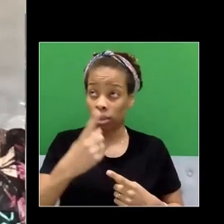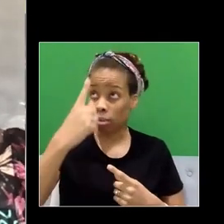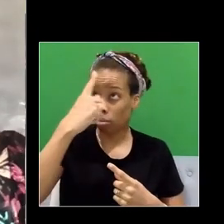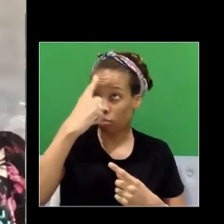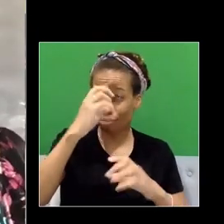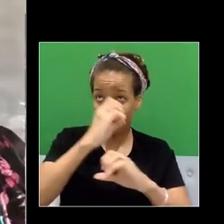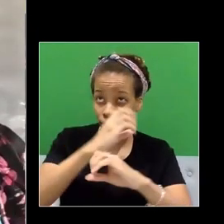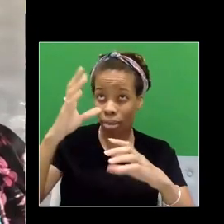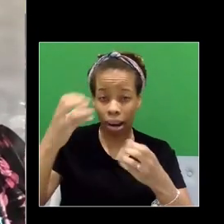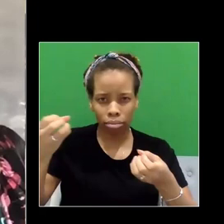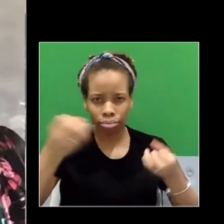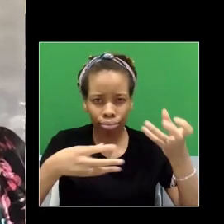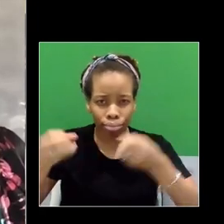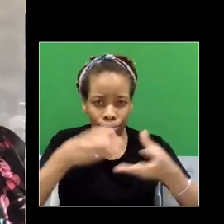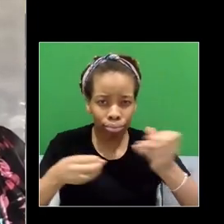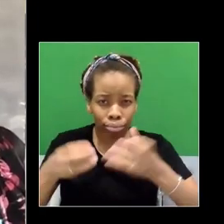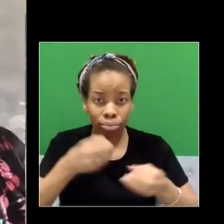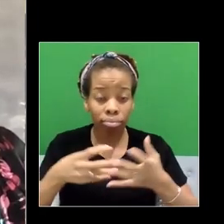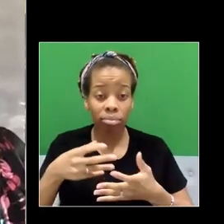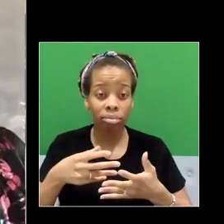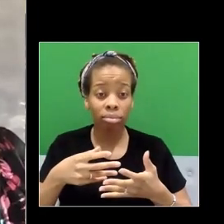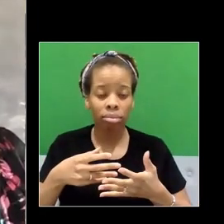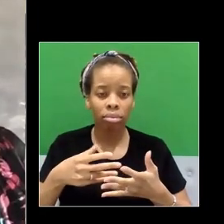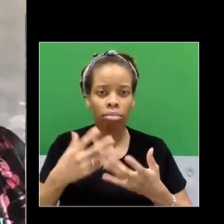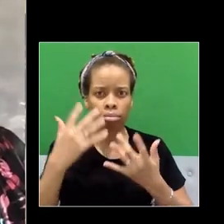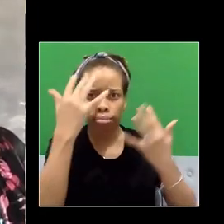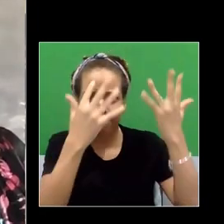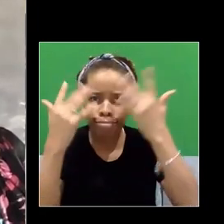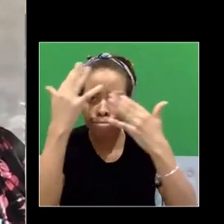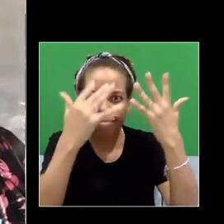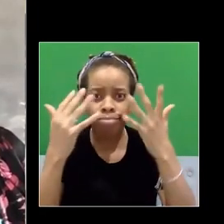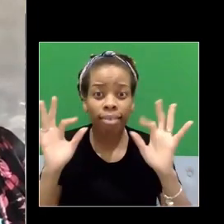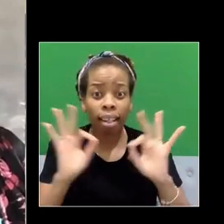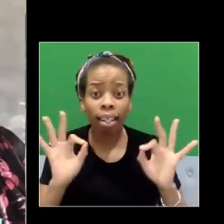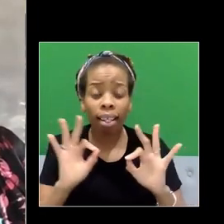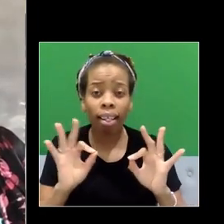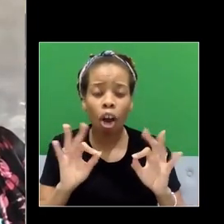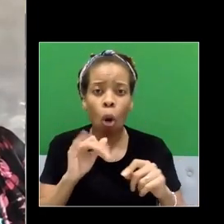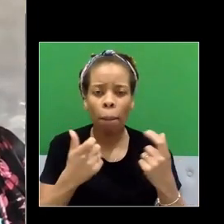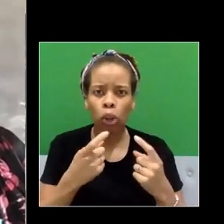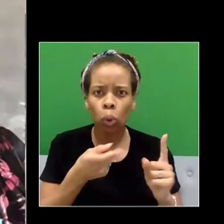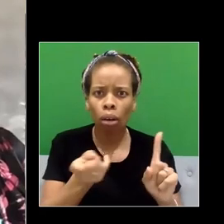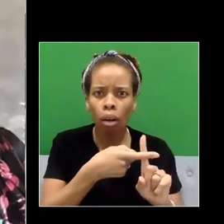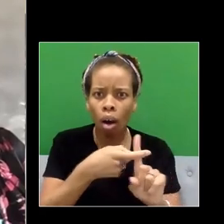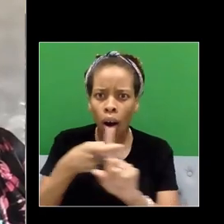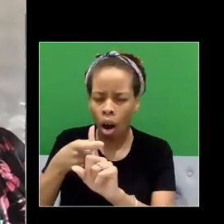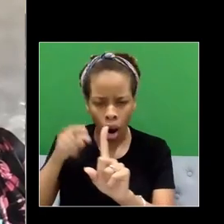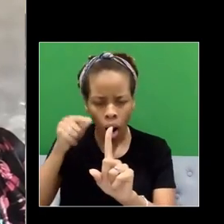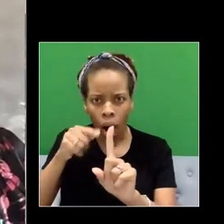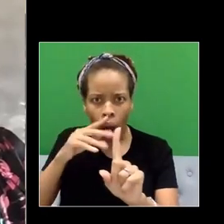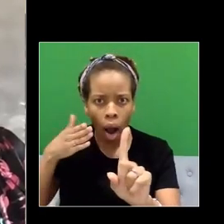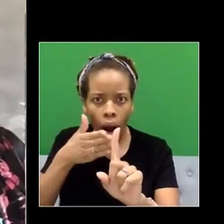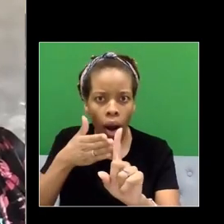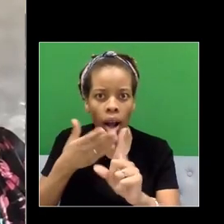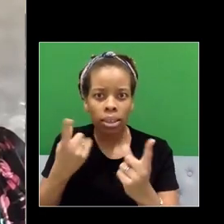your brain to muse on things, or for you to be intrigued by something someone else has said,